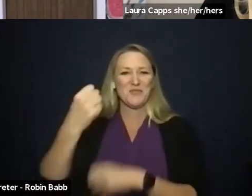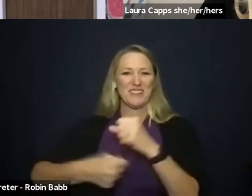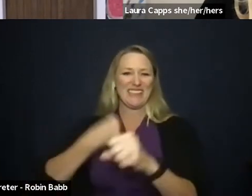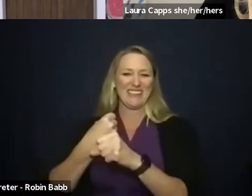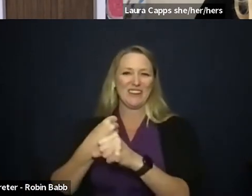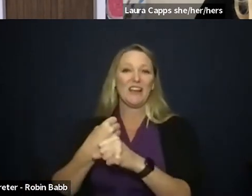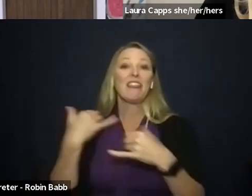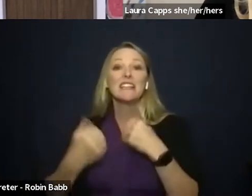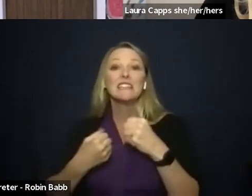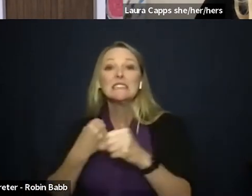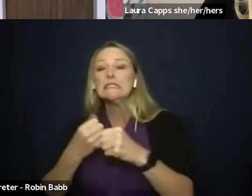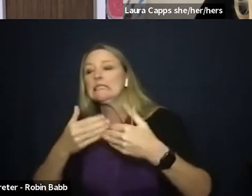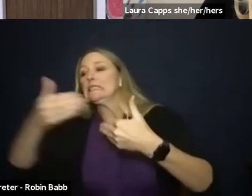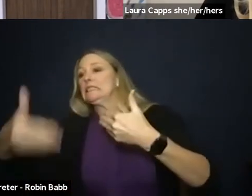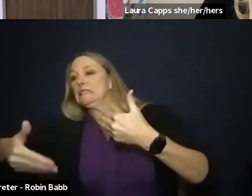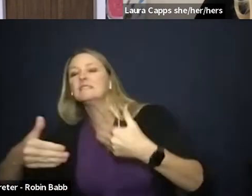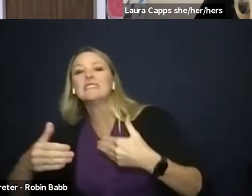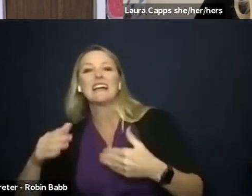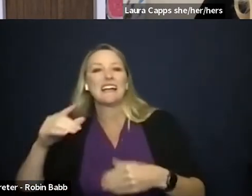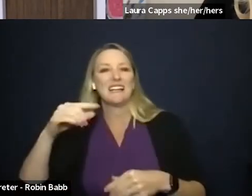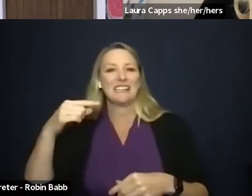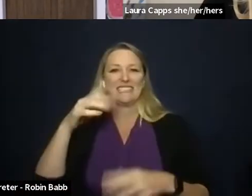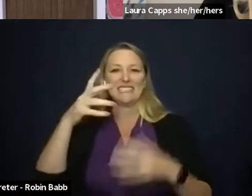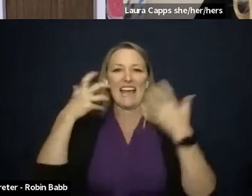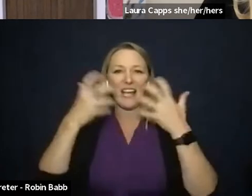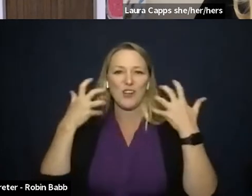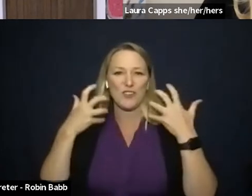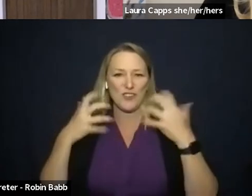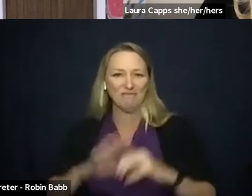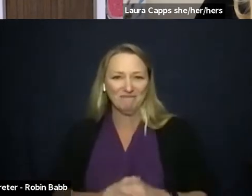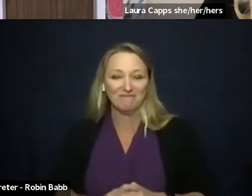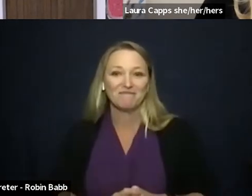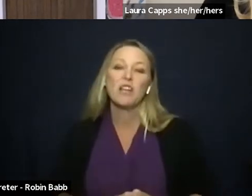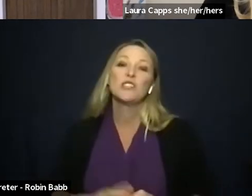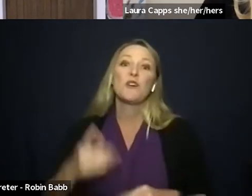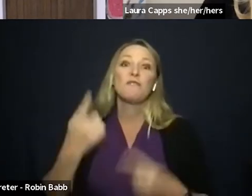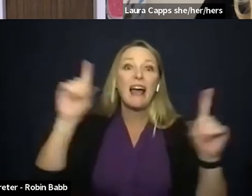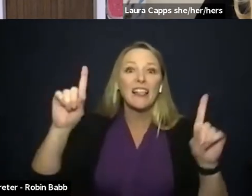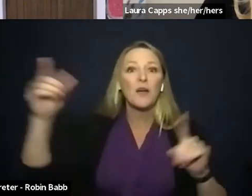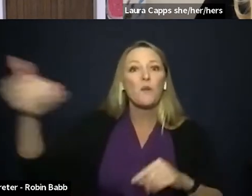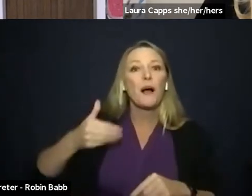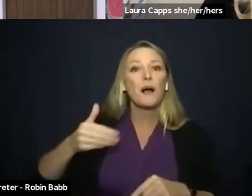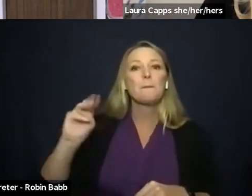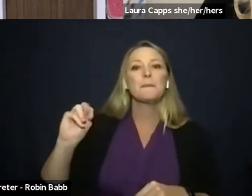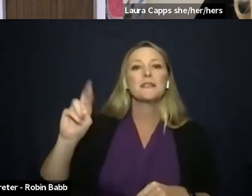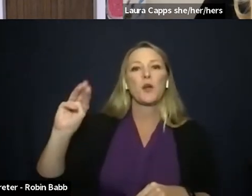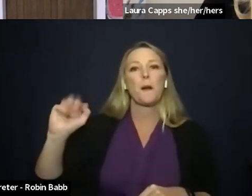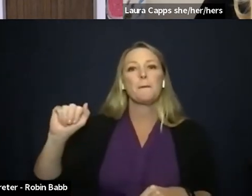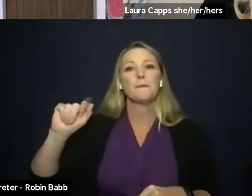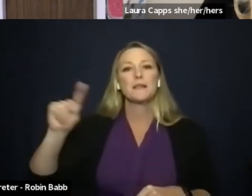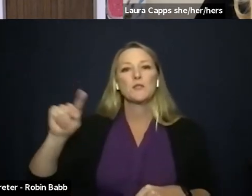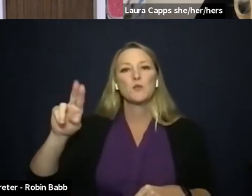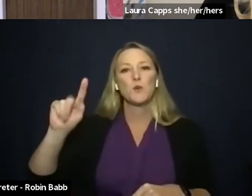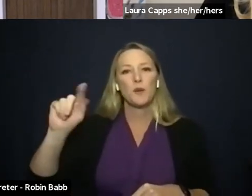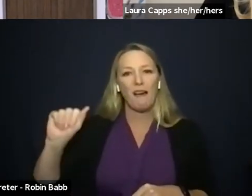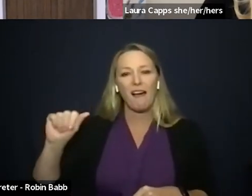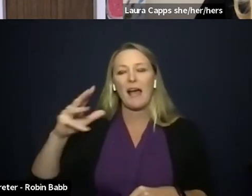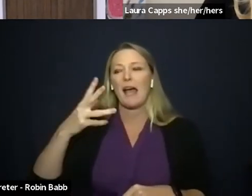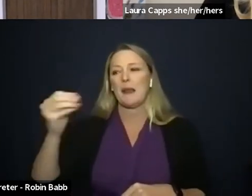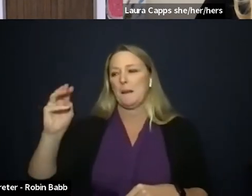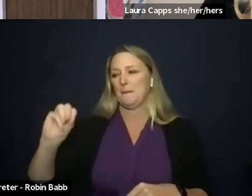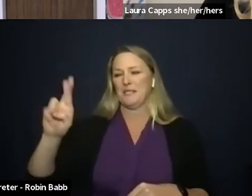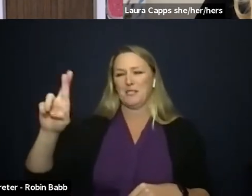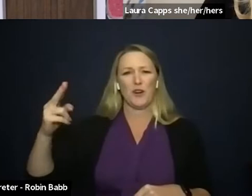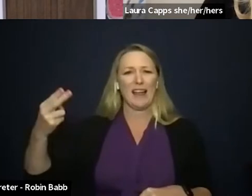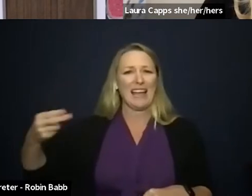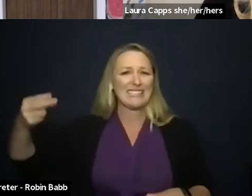the tiger finally welcome to our district mr masuda and mr hetjunk i know you will both